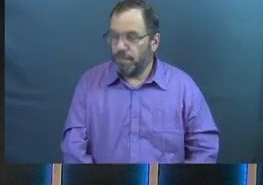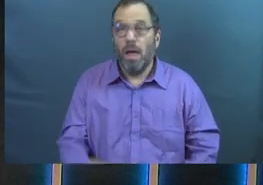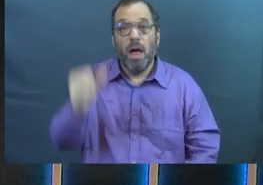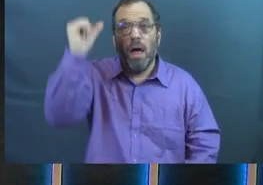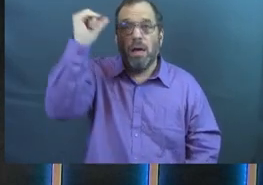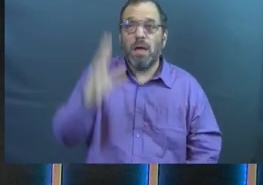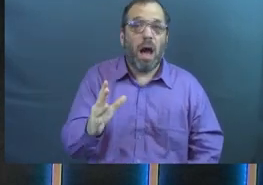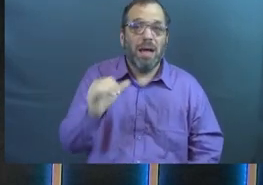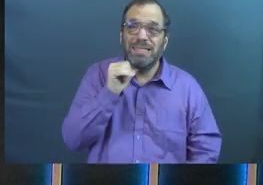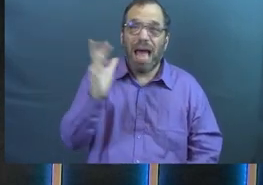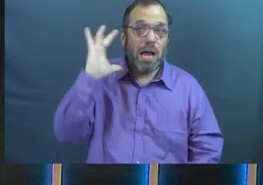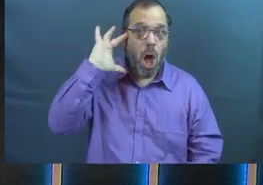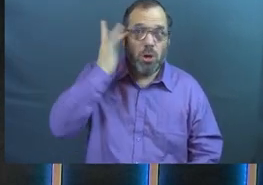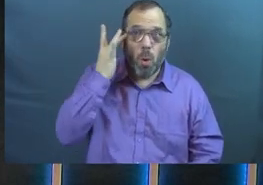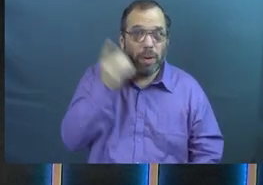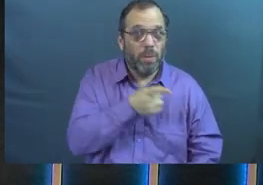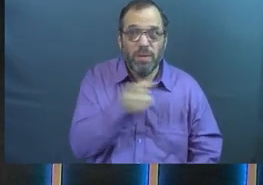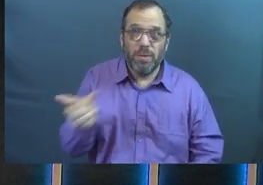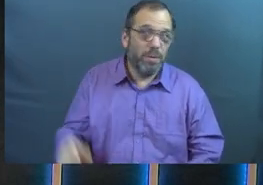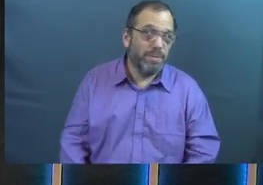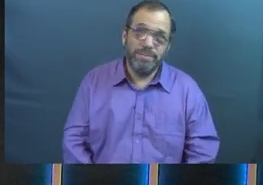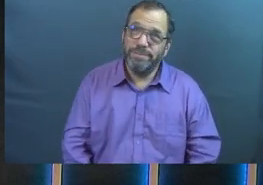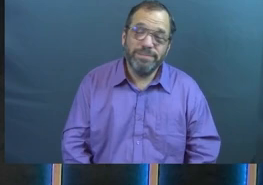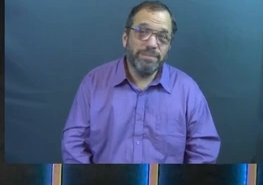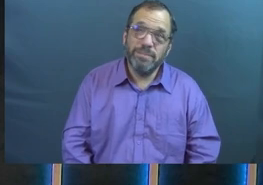God is not annoyed with you.